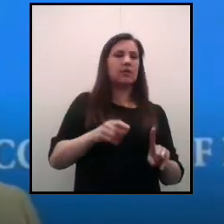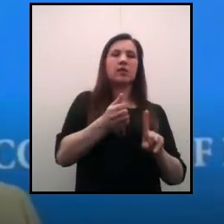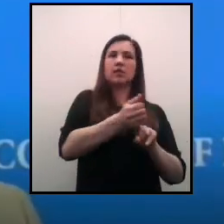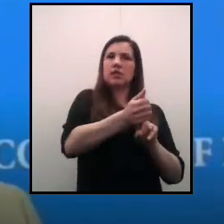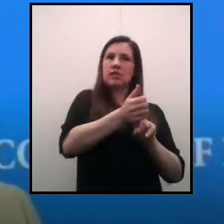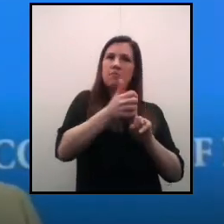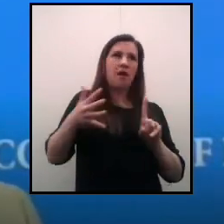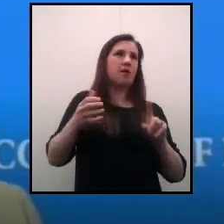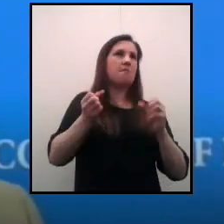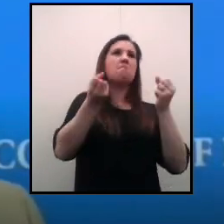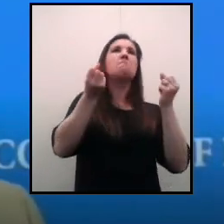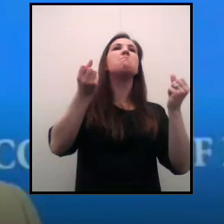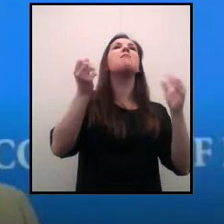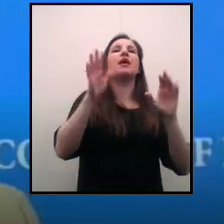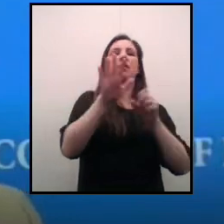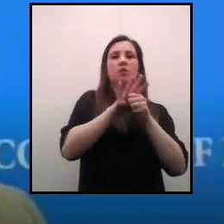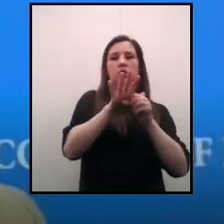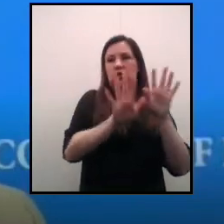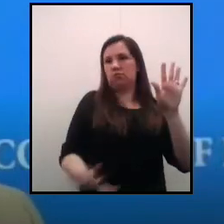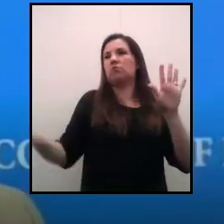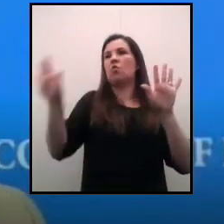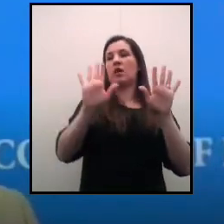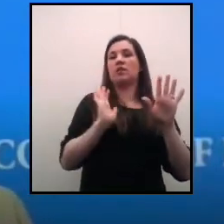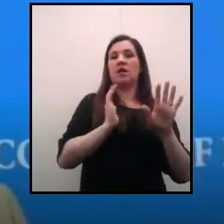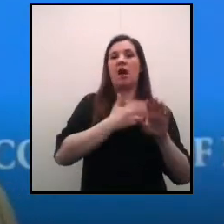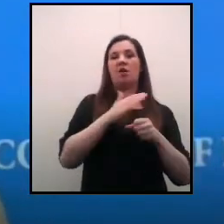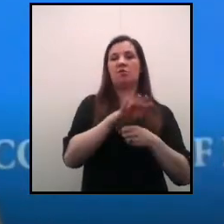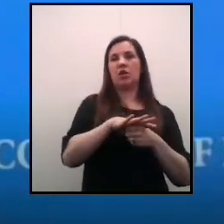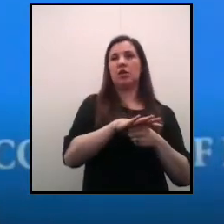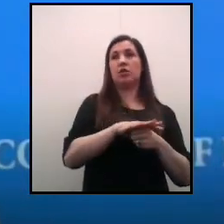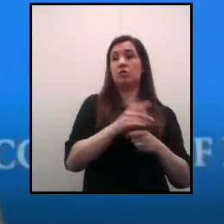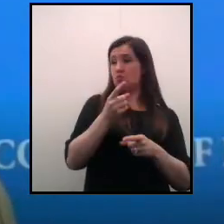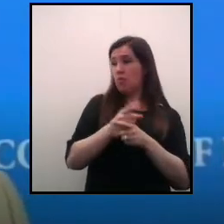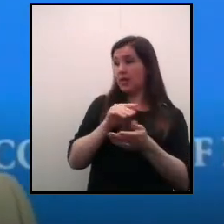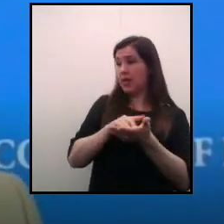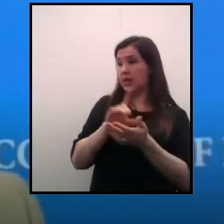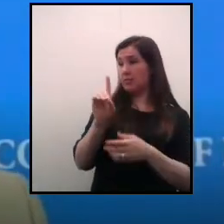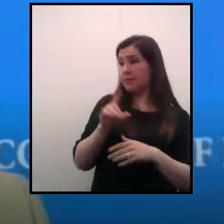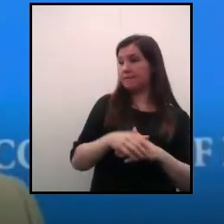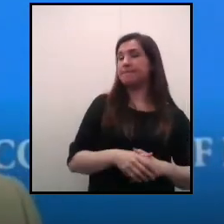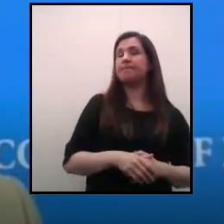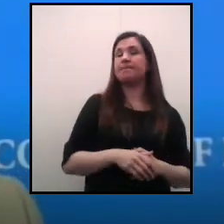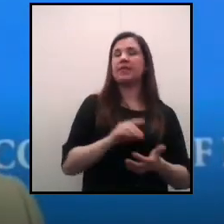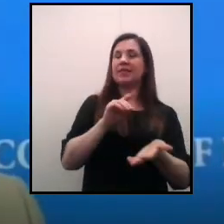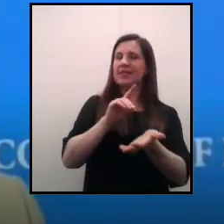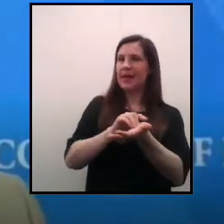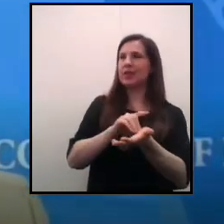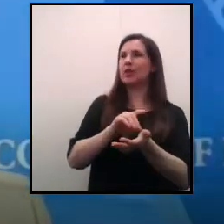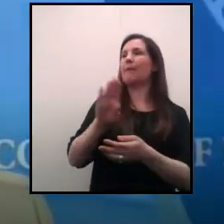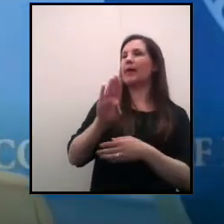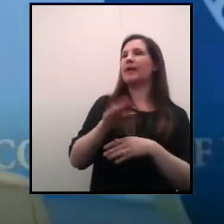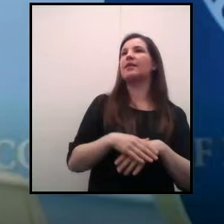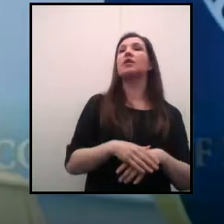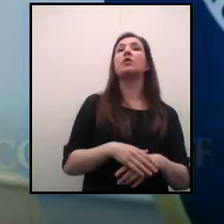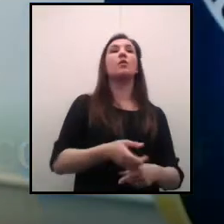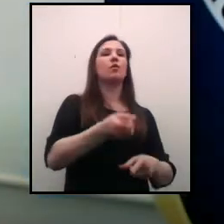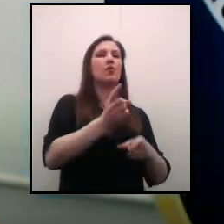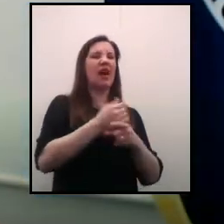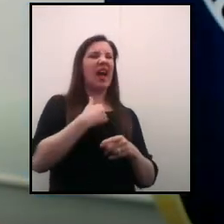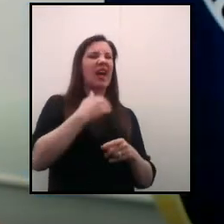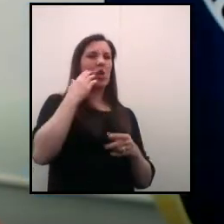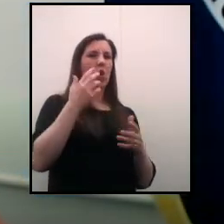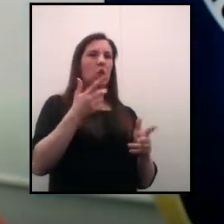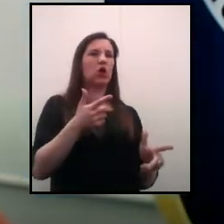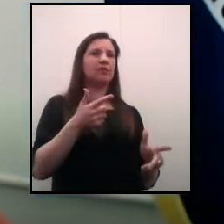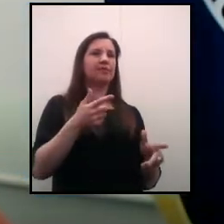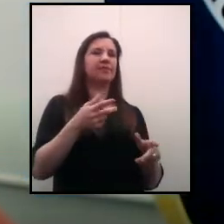different locations across our region. Right, Dr. Burstein? That is correct. We know that urgent care centers are offering testing now.